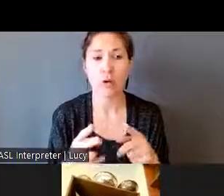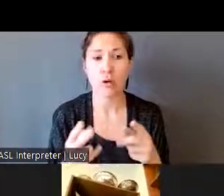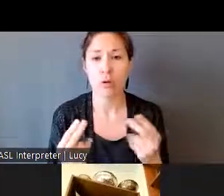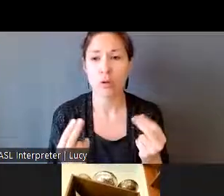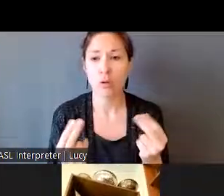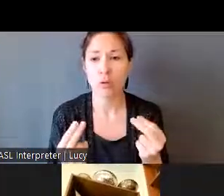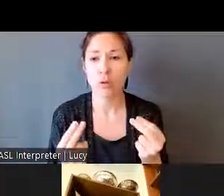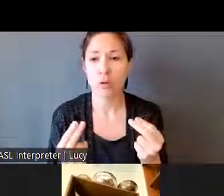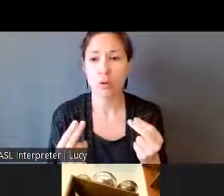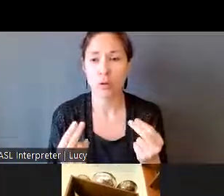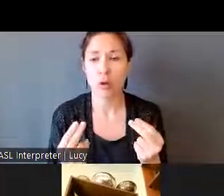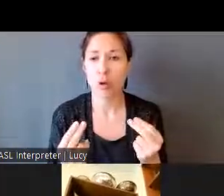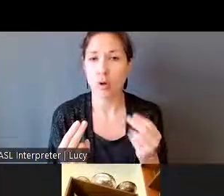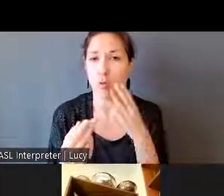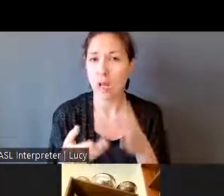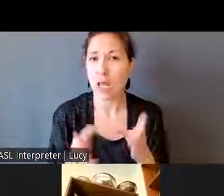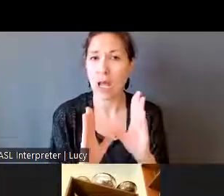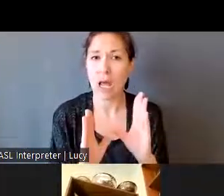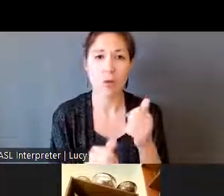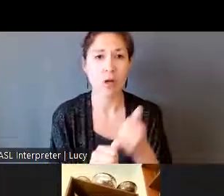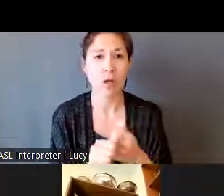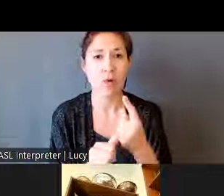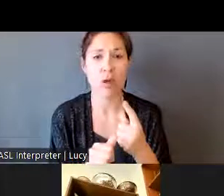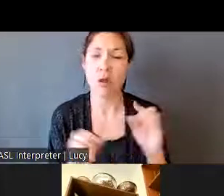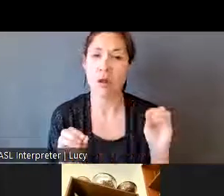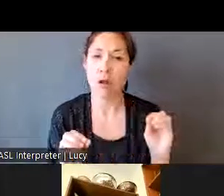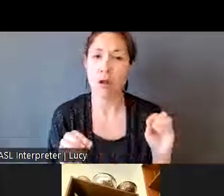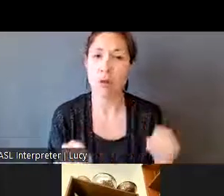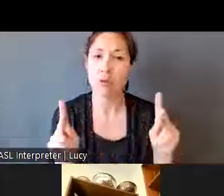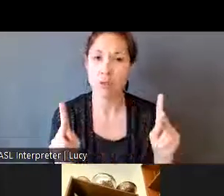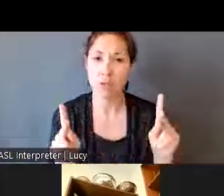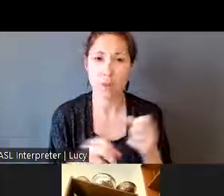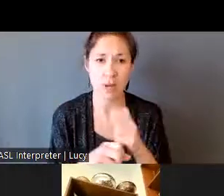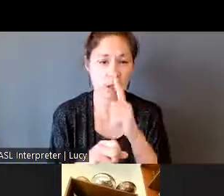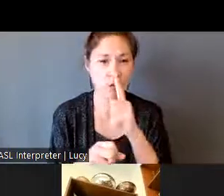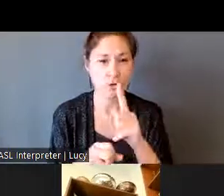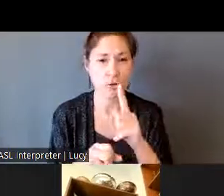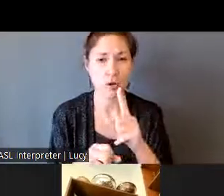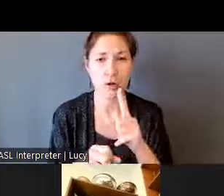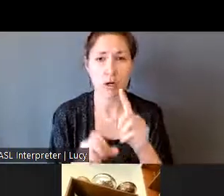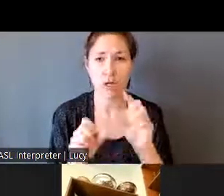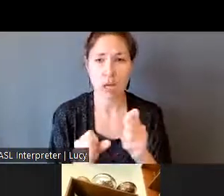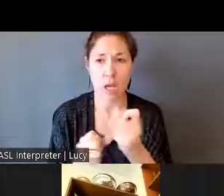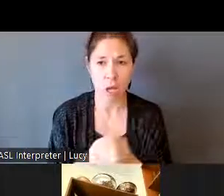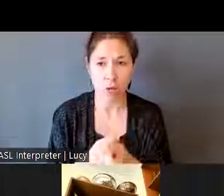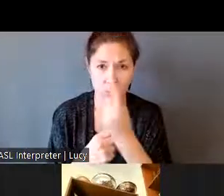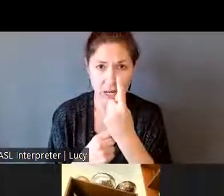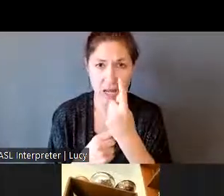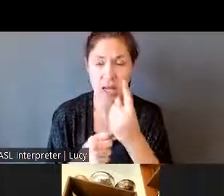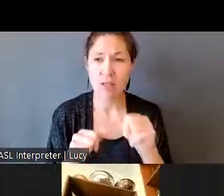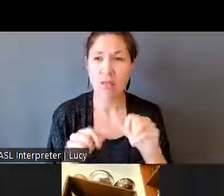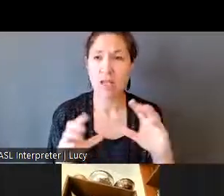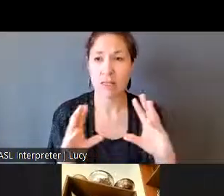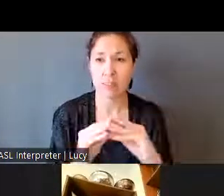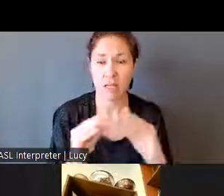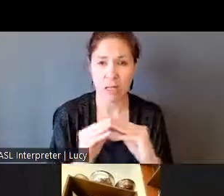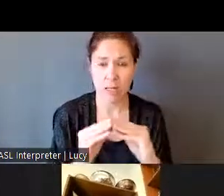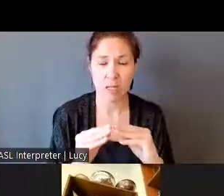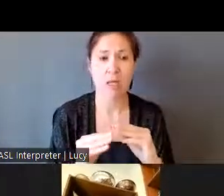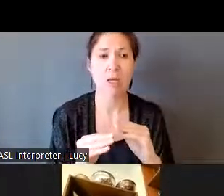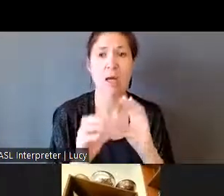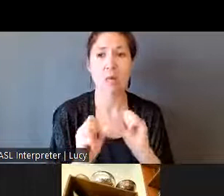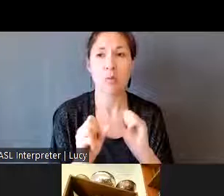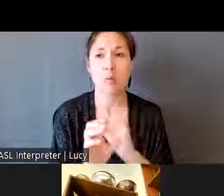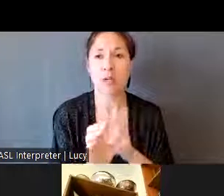with an opportunity to make sure that they can understand this meeting and participate fully in a